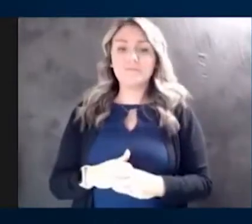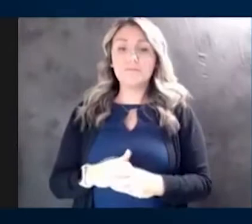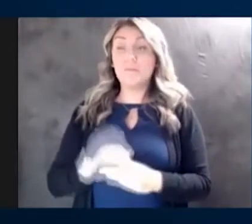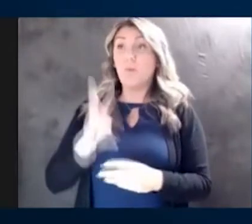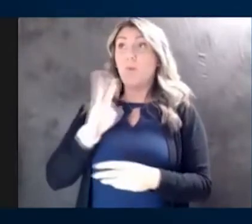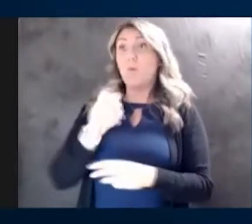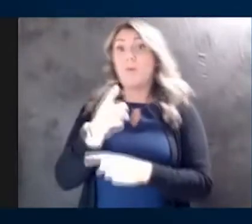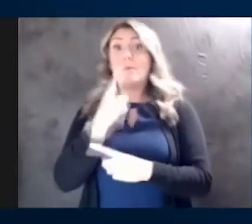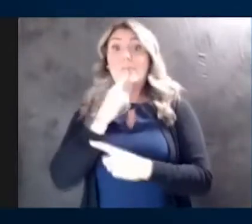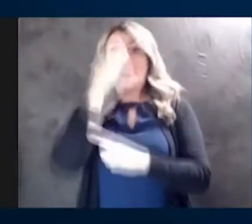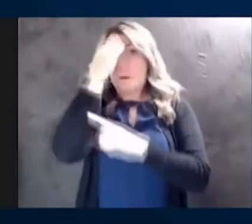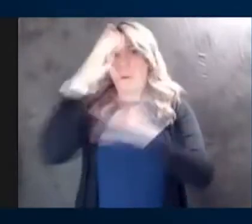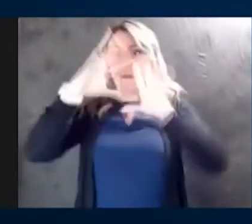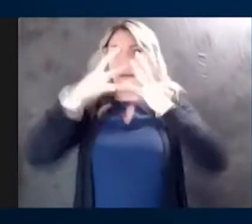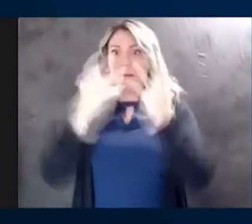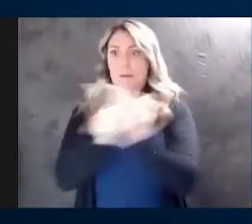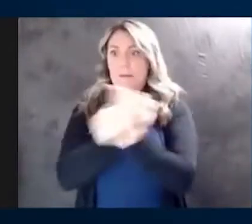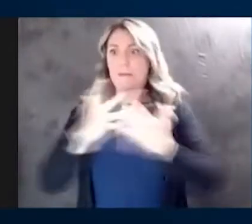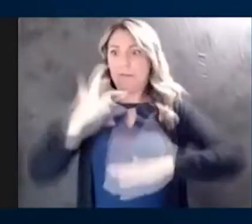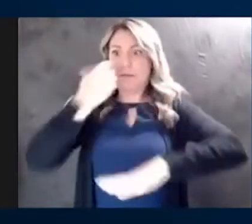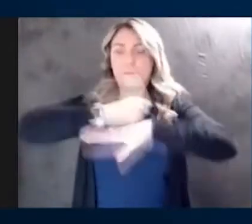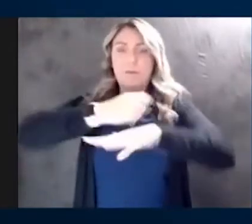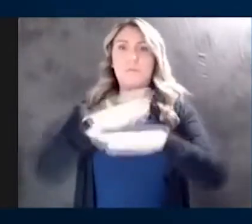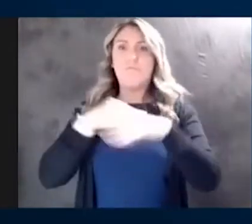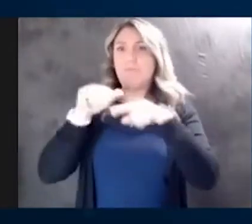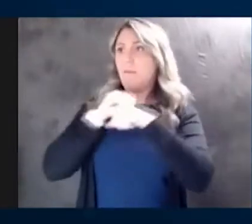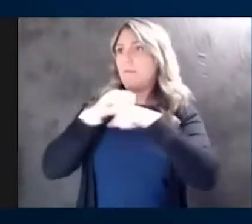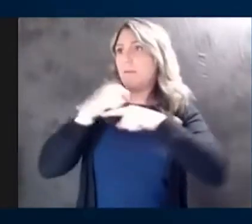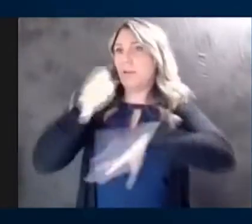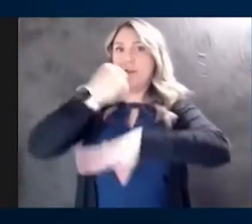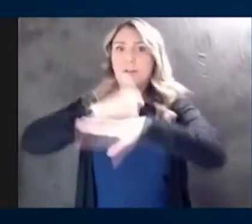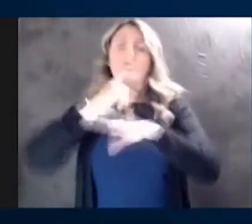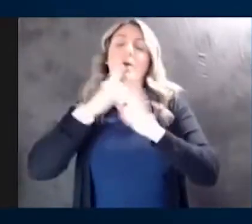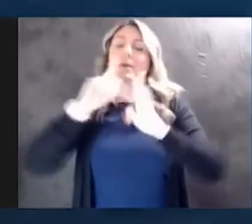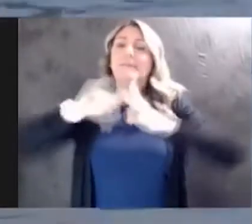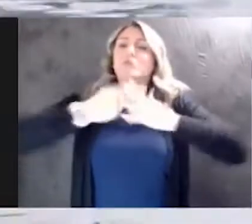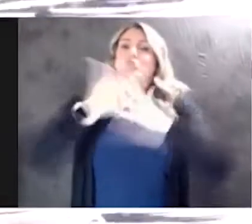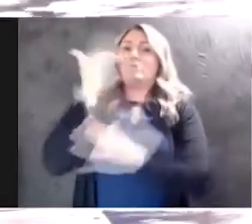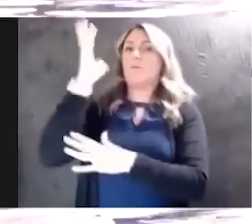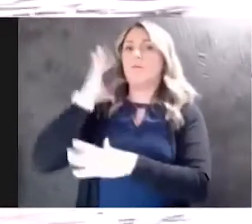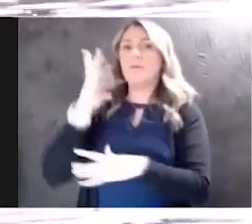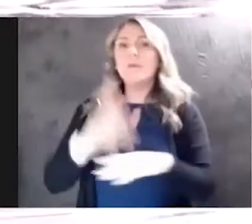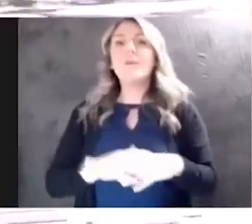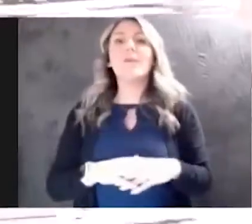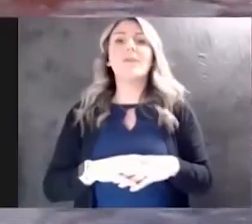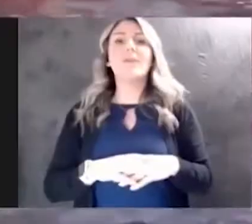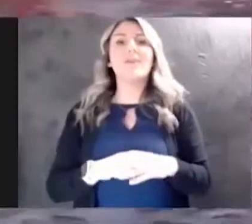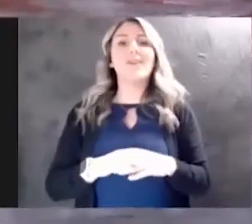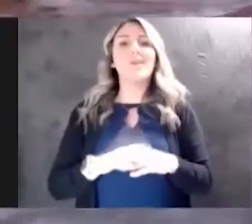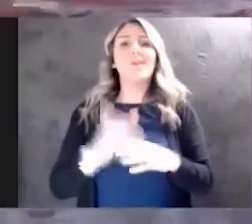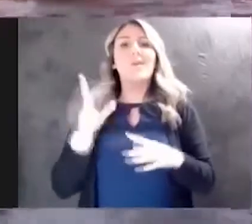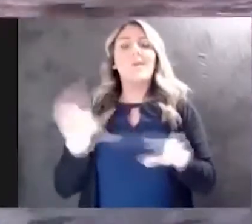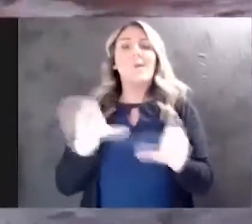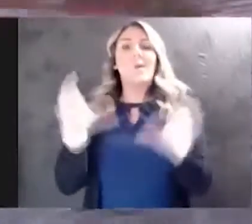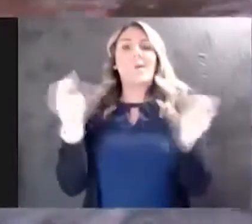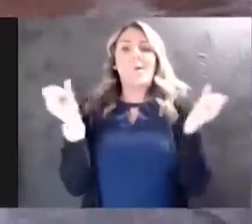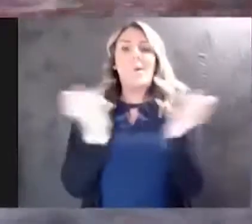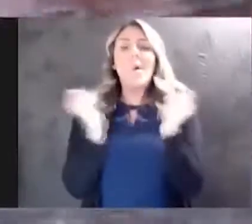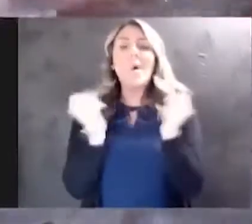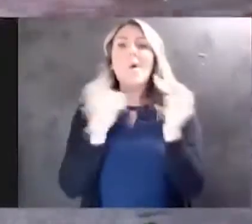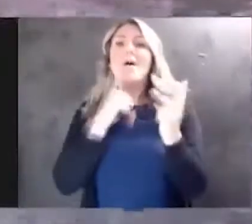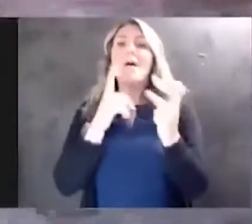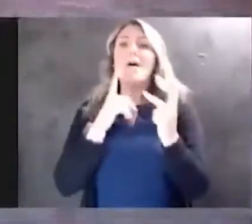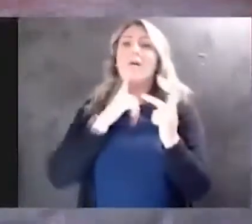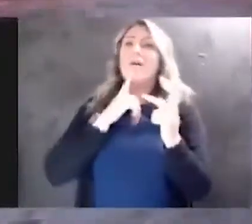Well, as you know, the world shut down, and so did our practices initially. We do winter workouts with Kelsey,